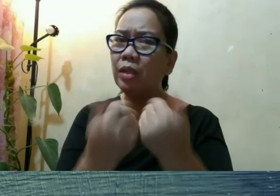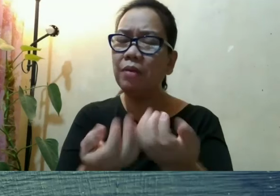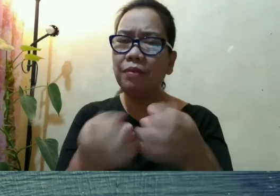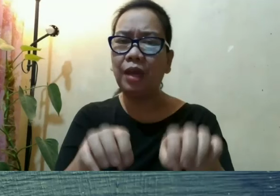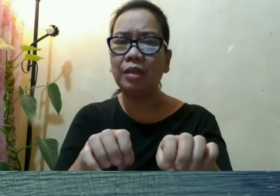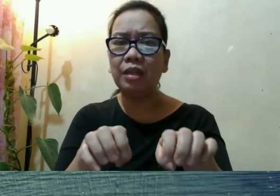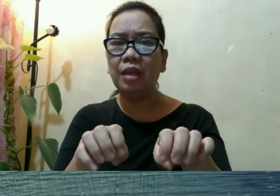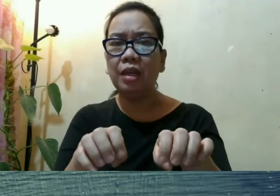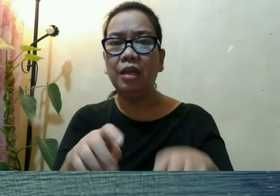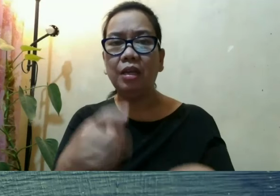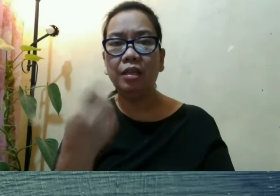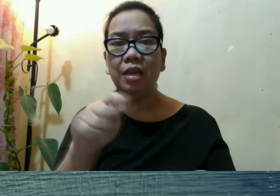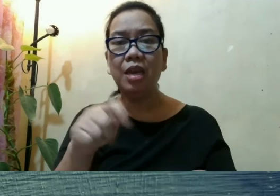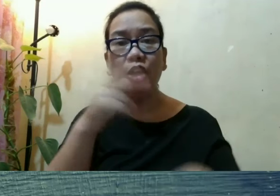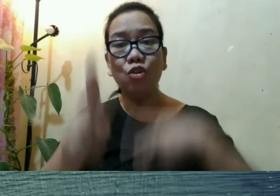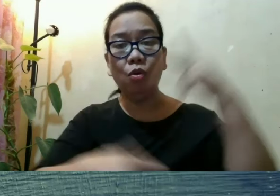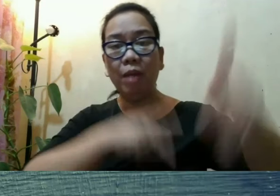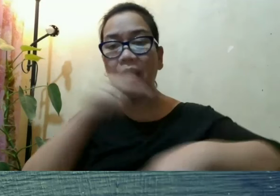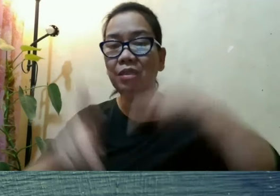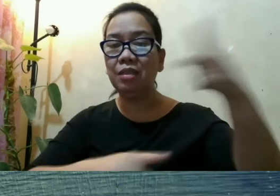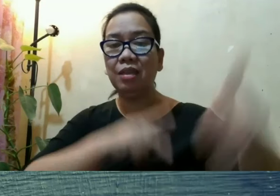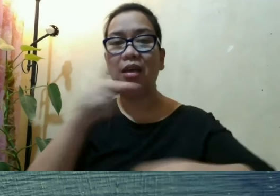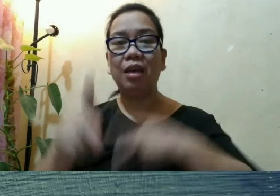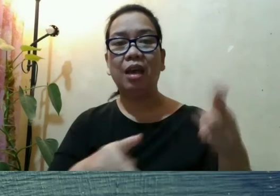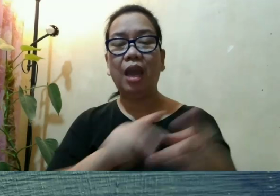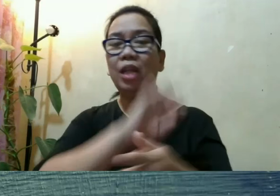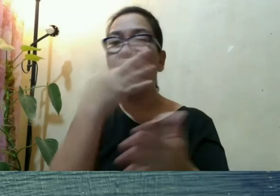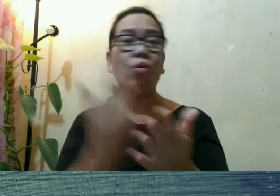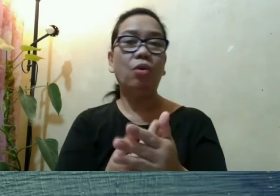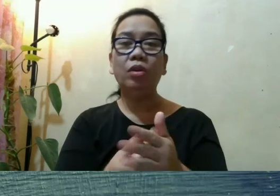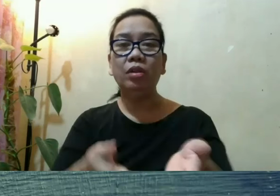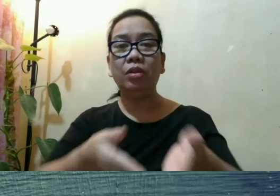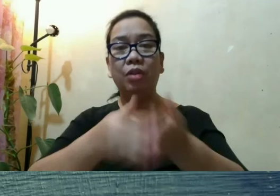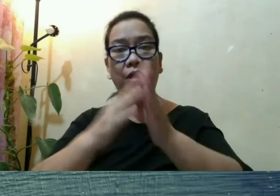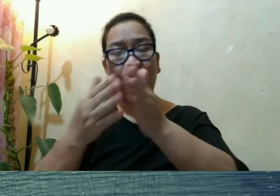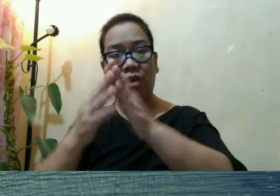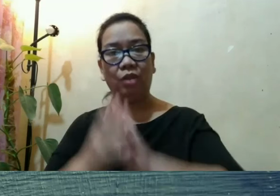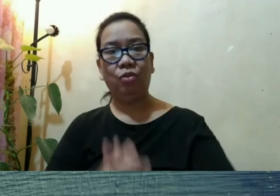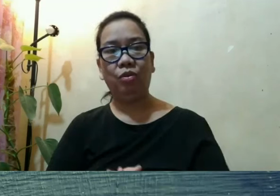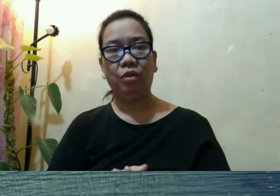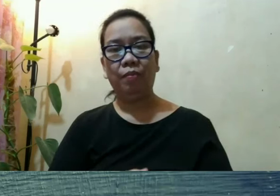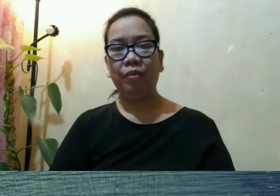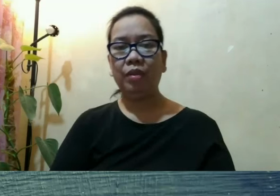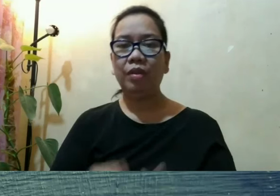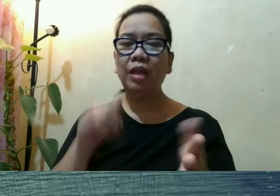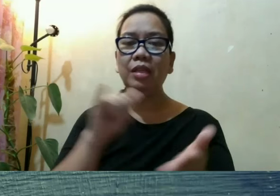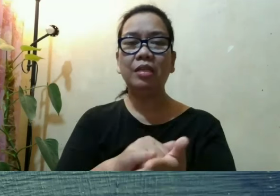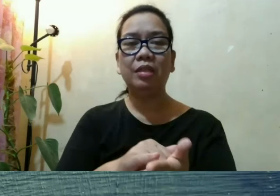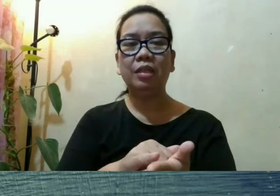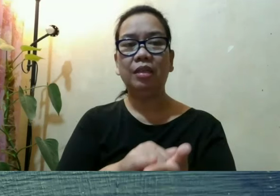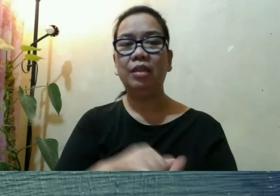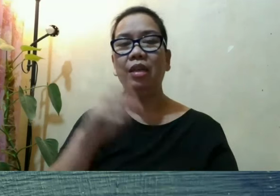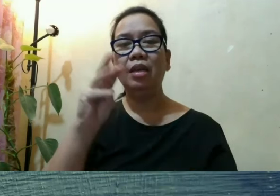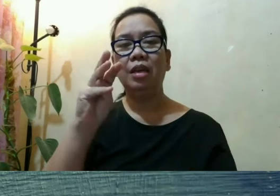how it affects the humans and all the structure. That